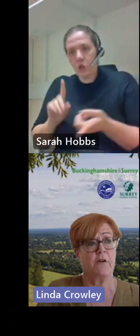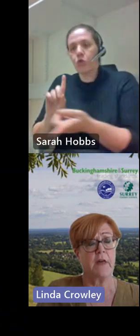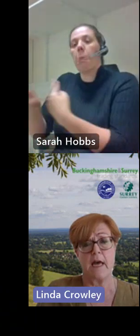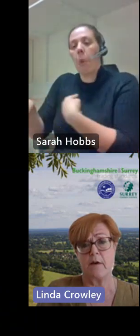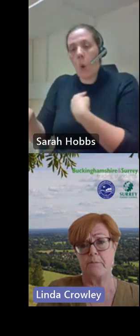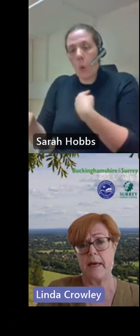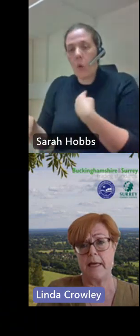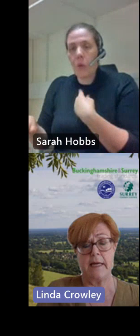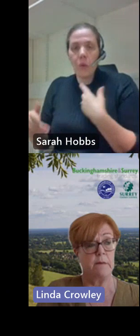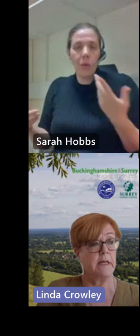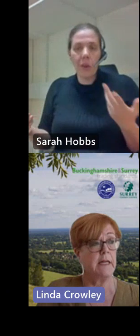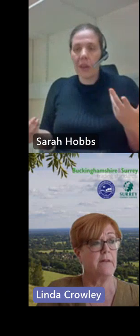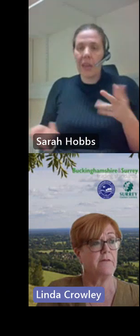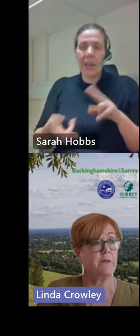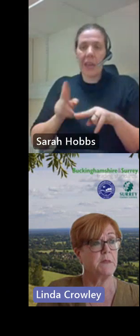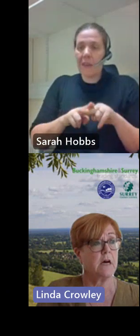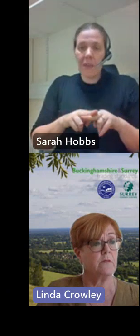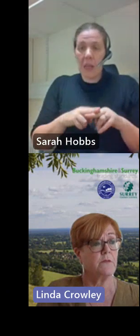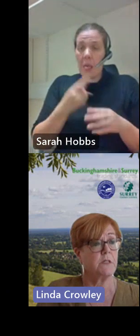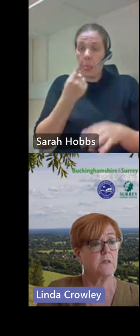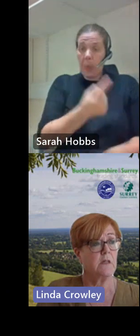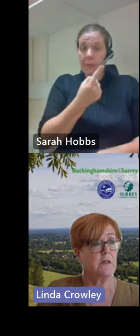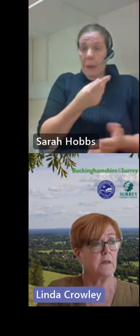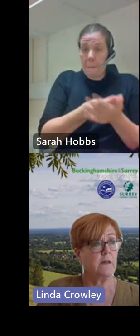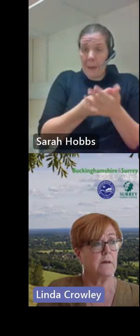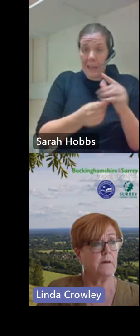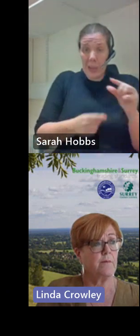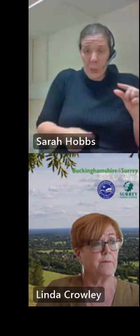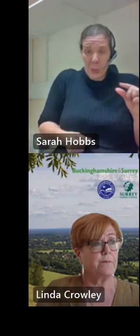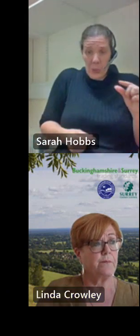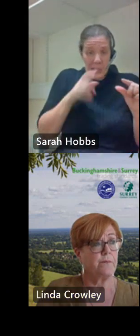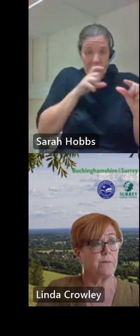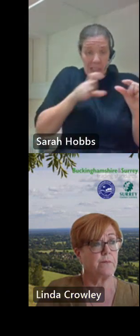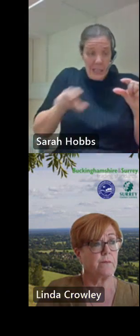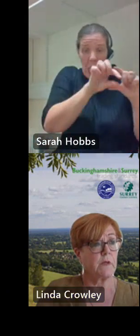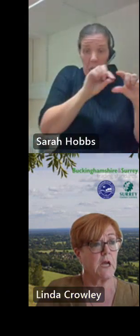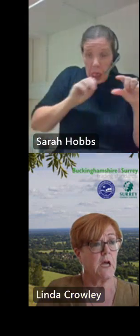even though they had barely any money left themselves.